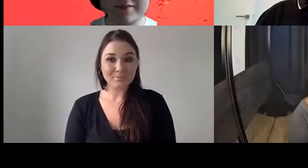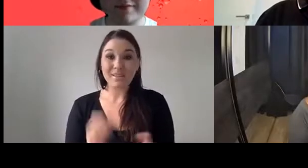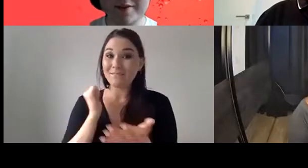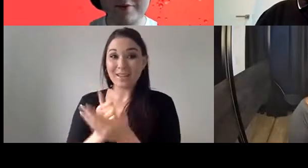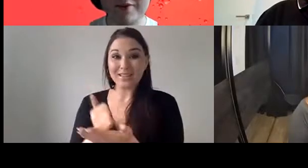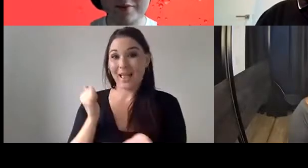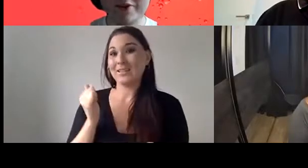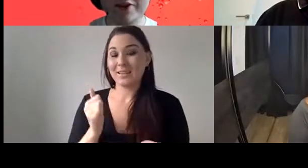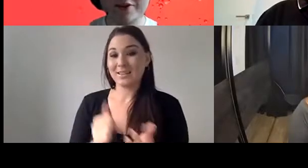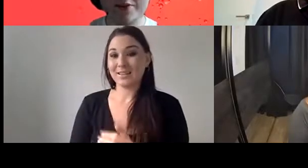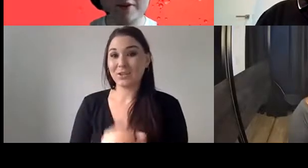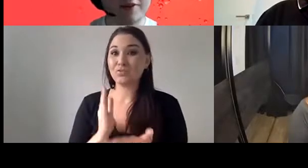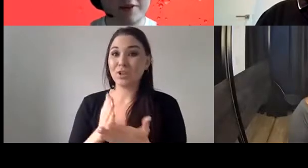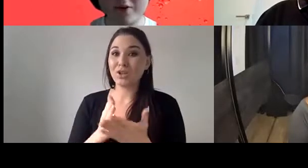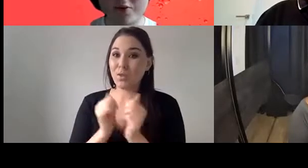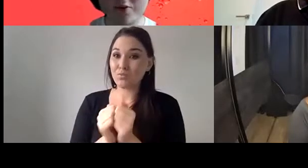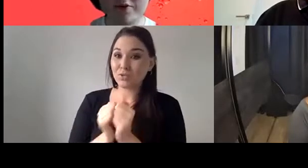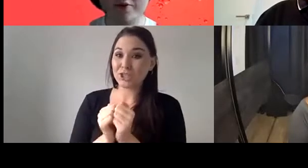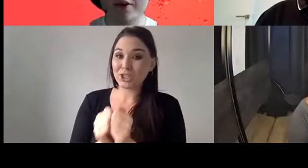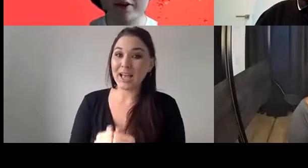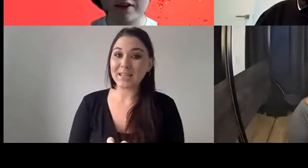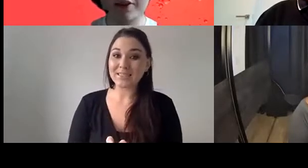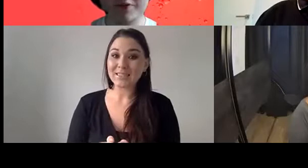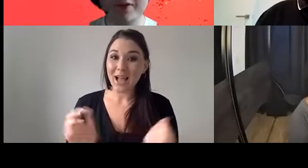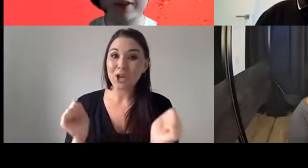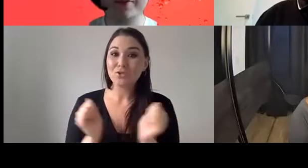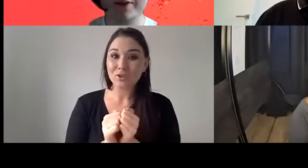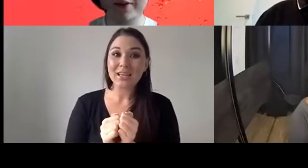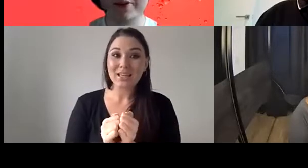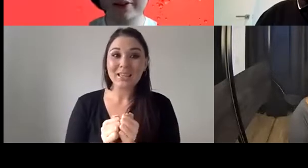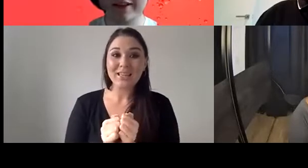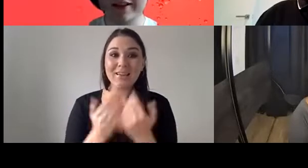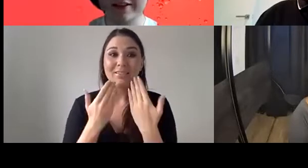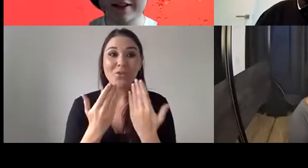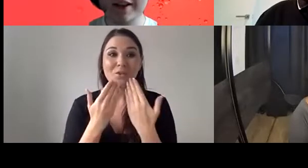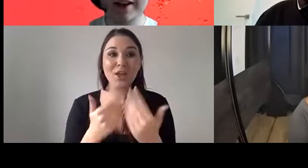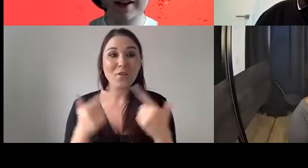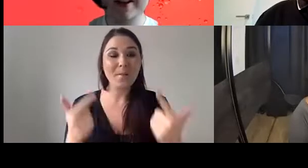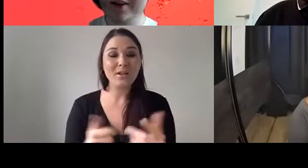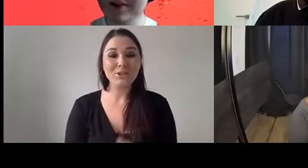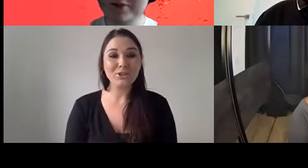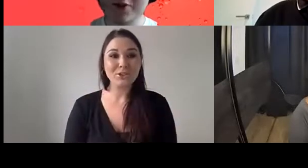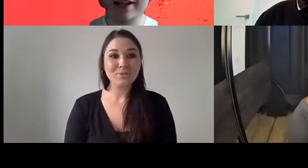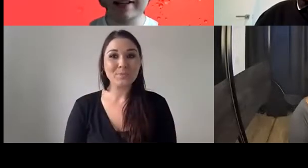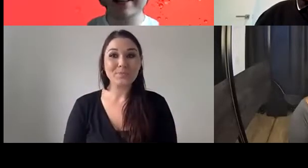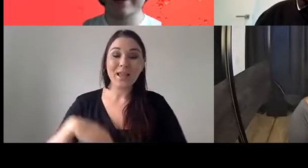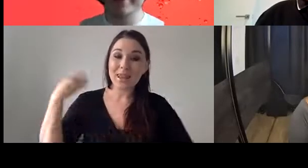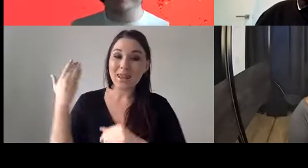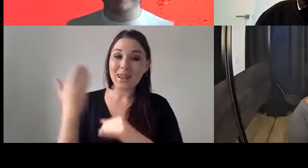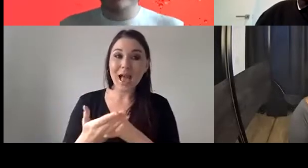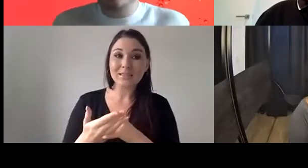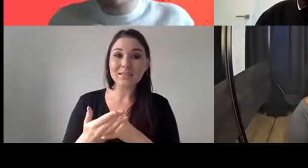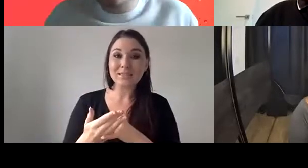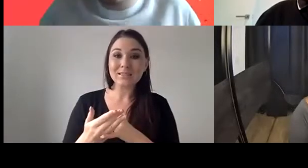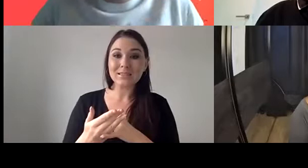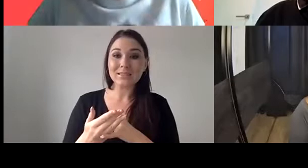Fantastic. No, really appreciate it, Toby, and yeah, agree with every word. Thank you very much. And last but not least,